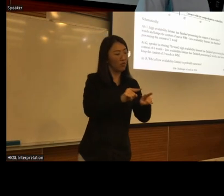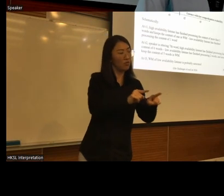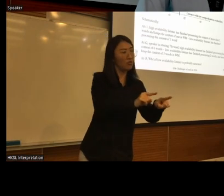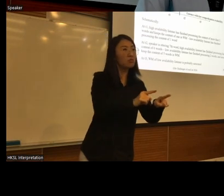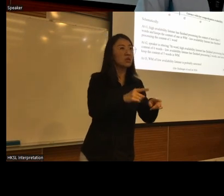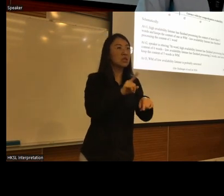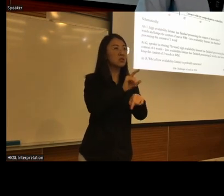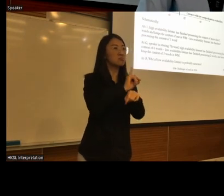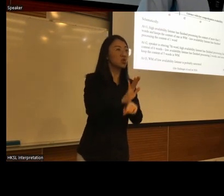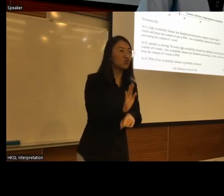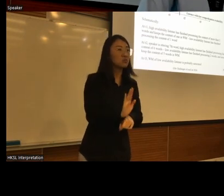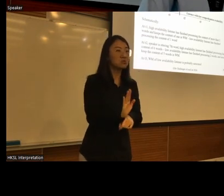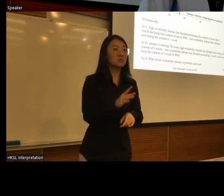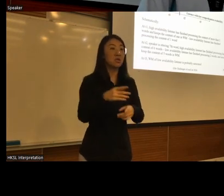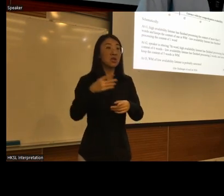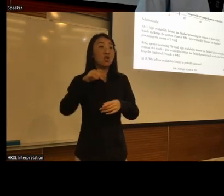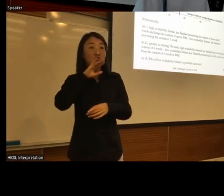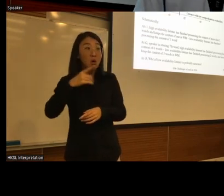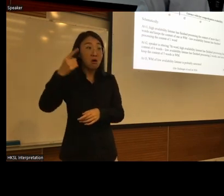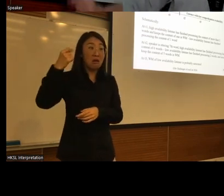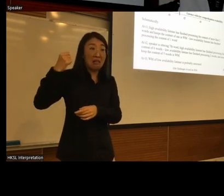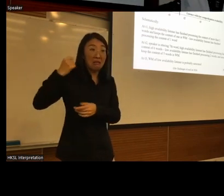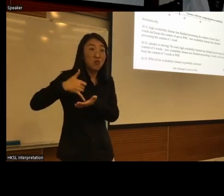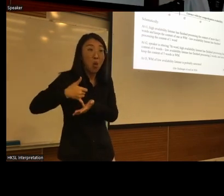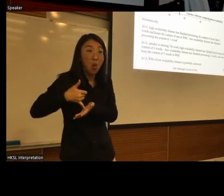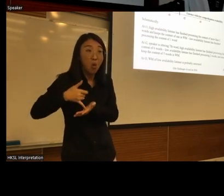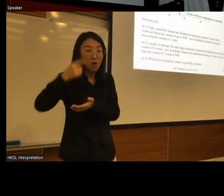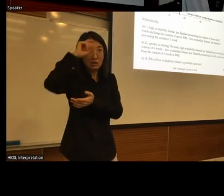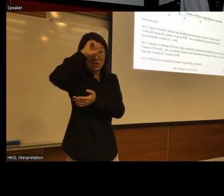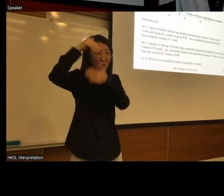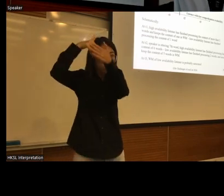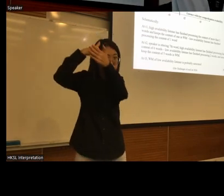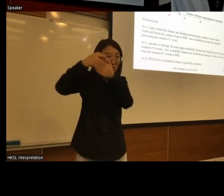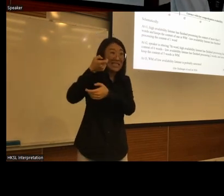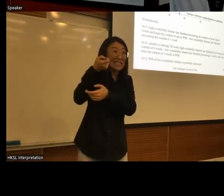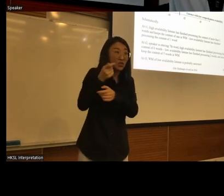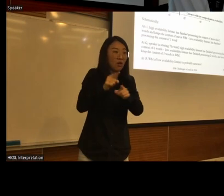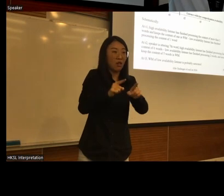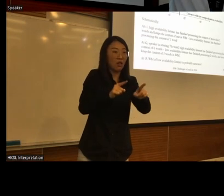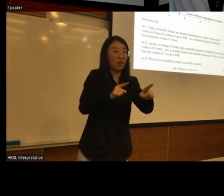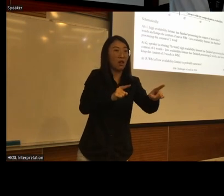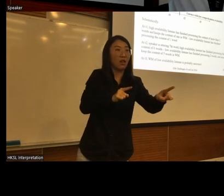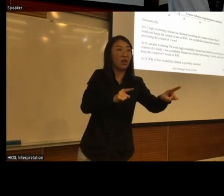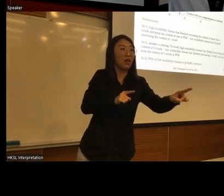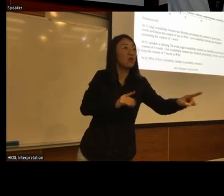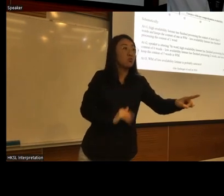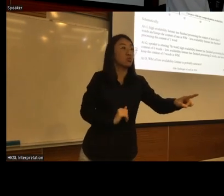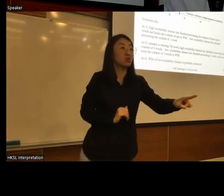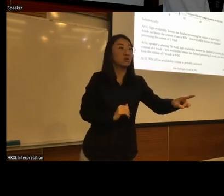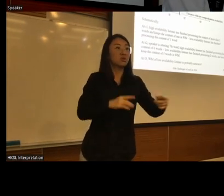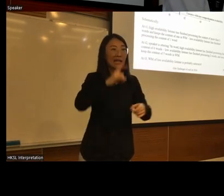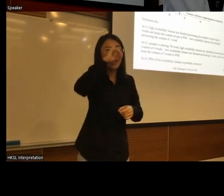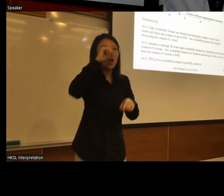then they lag behind, and the storage capacity of memory, of so-called working memory, which I'll